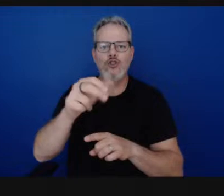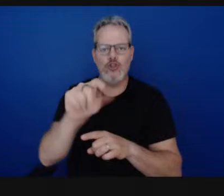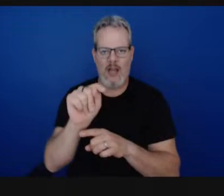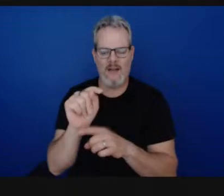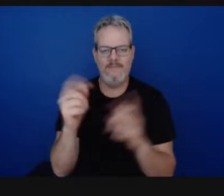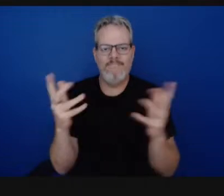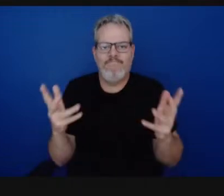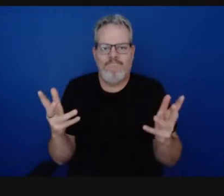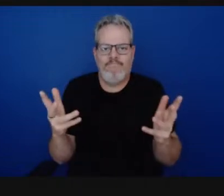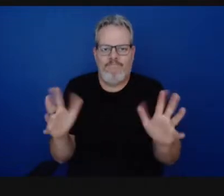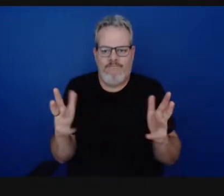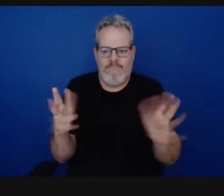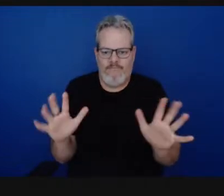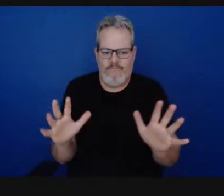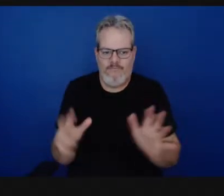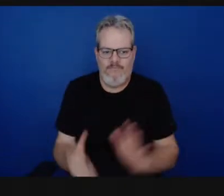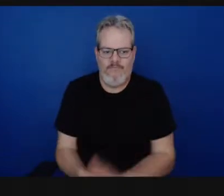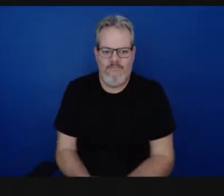them.